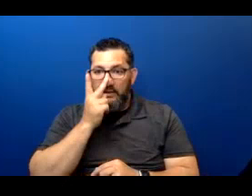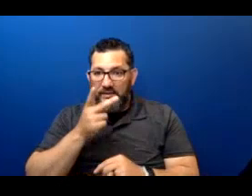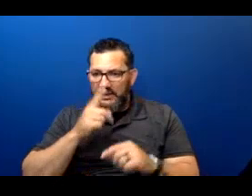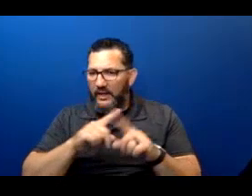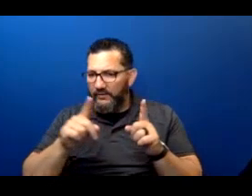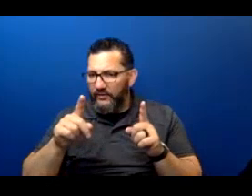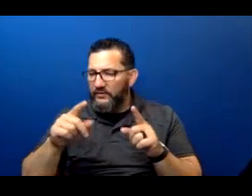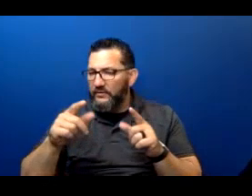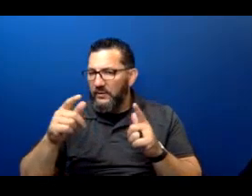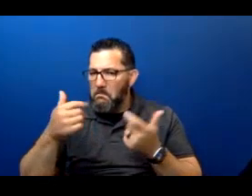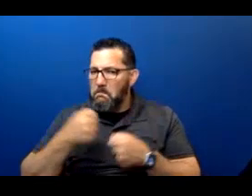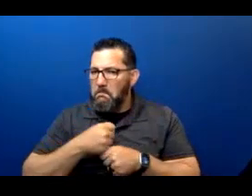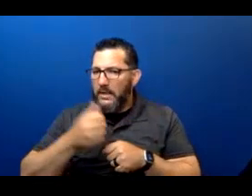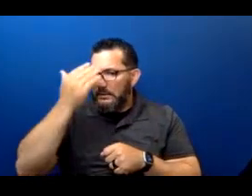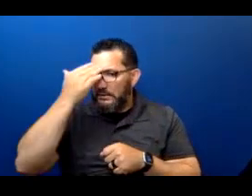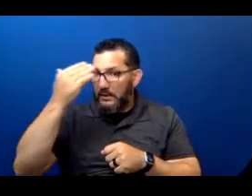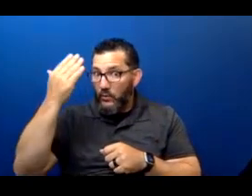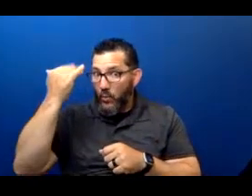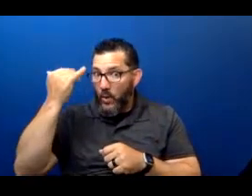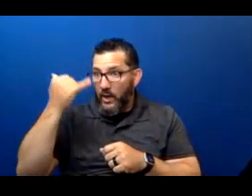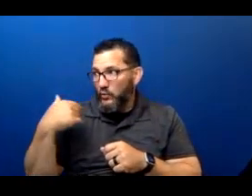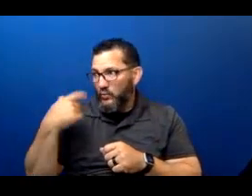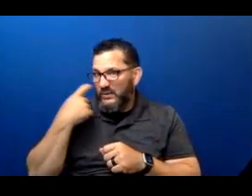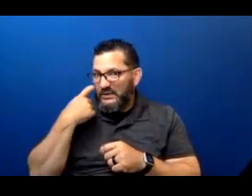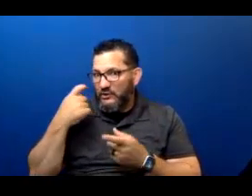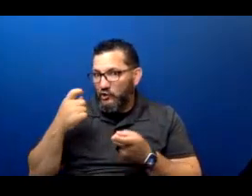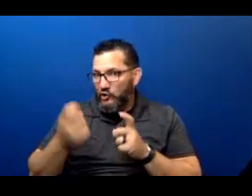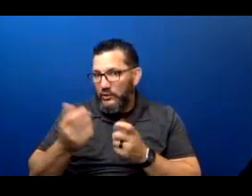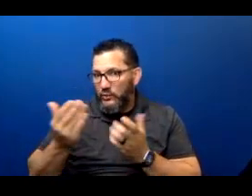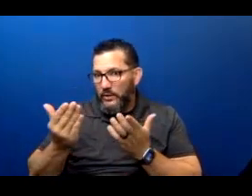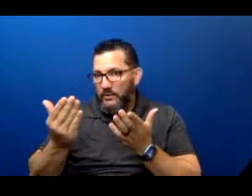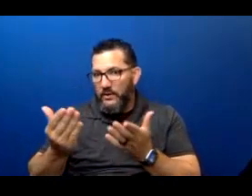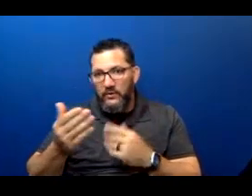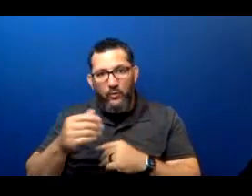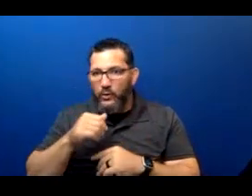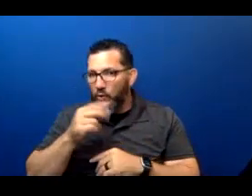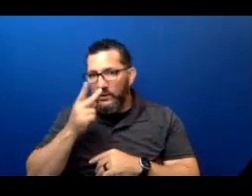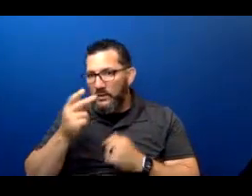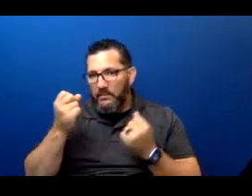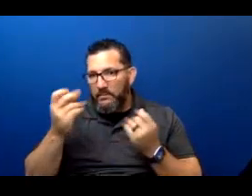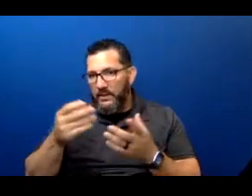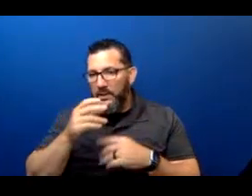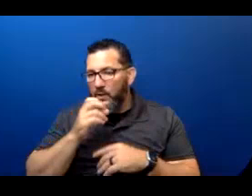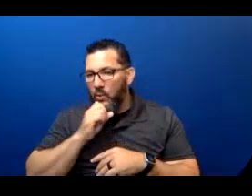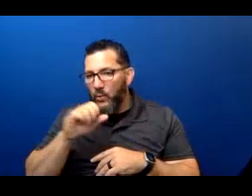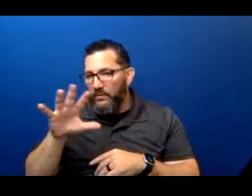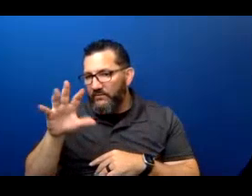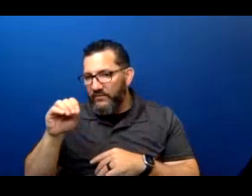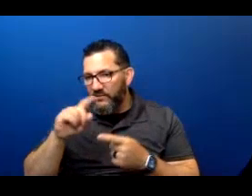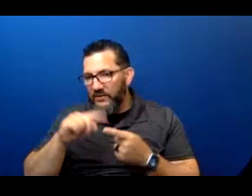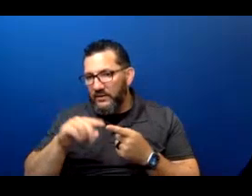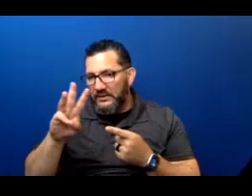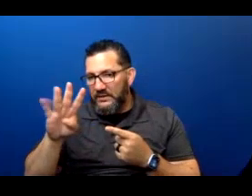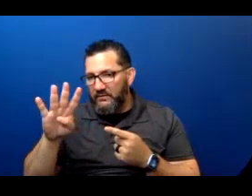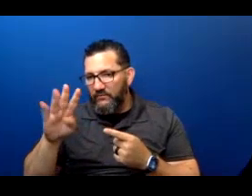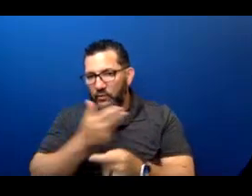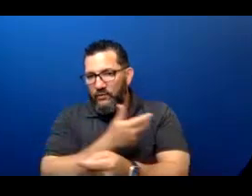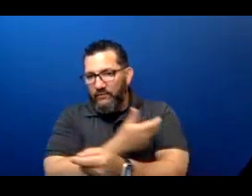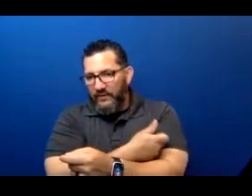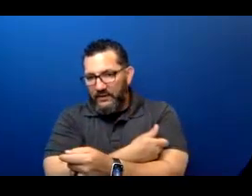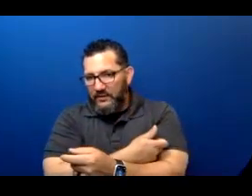sense because, I mean, the recommendation recently changed, so maybe that's why we're not seeing a lot of this 50 to 64-year-old individuals